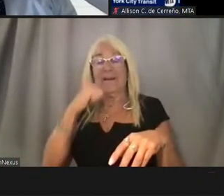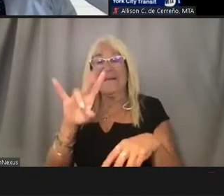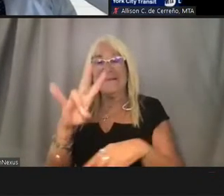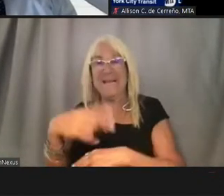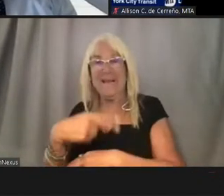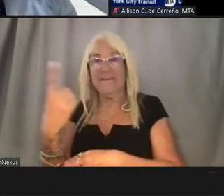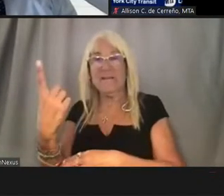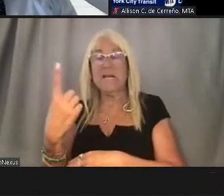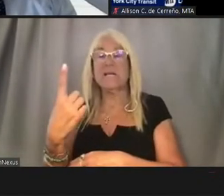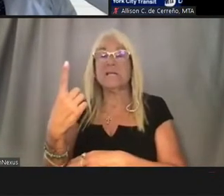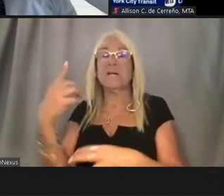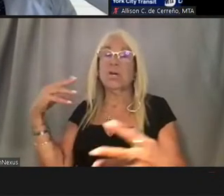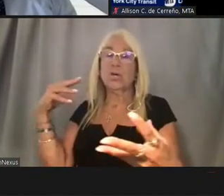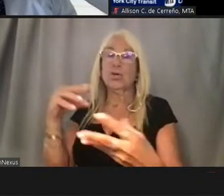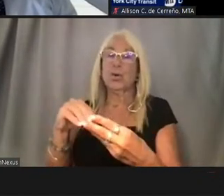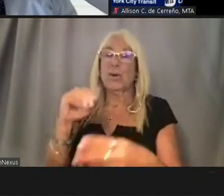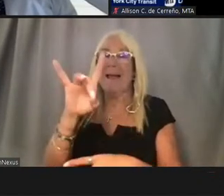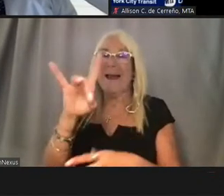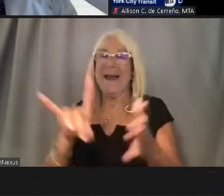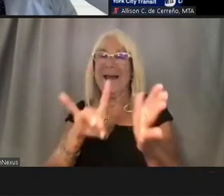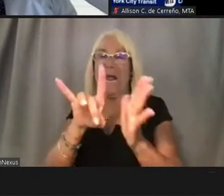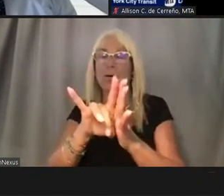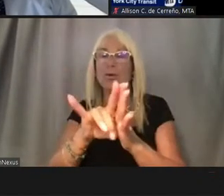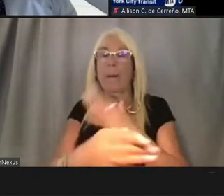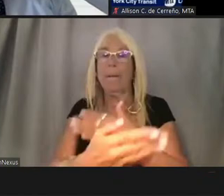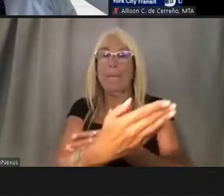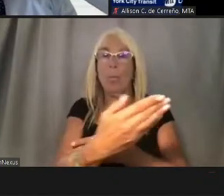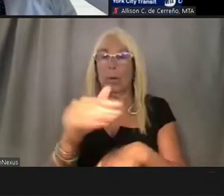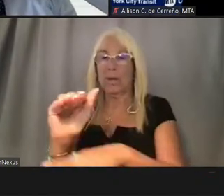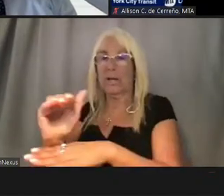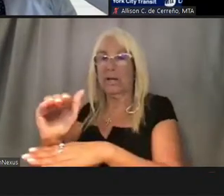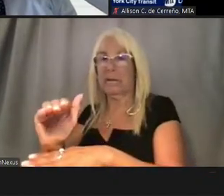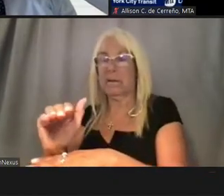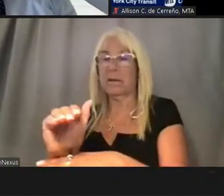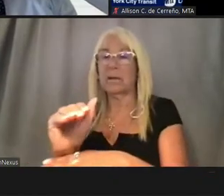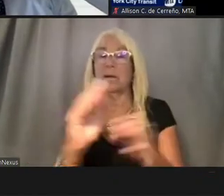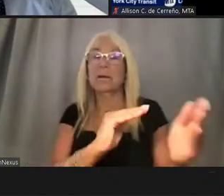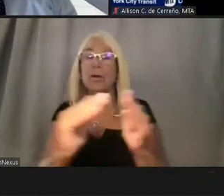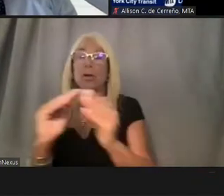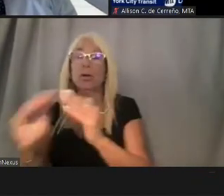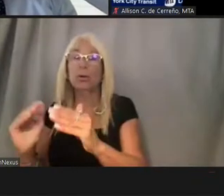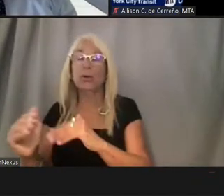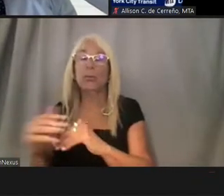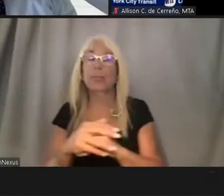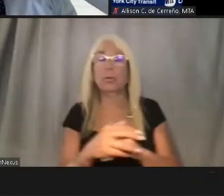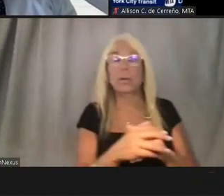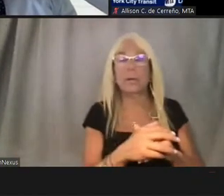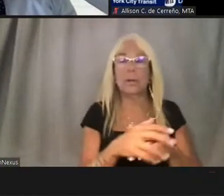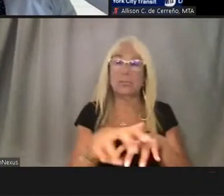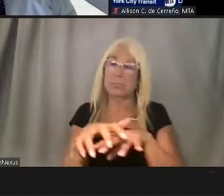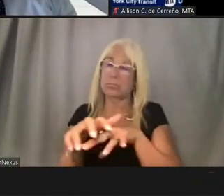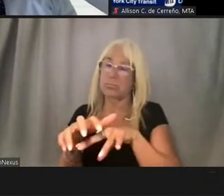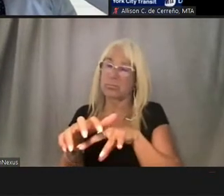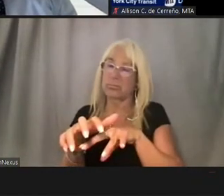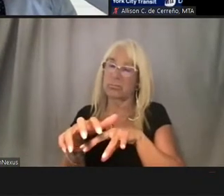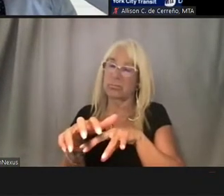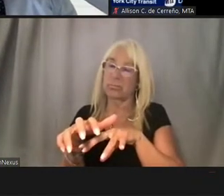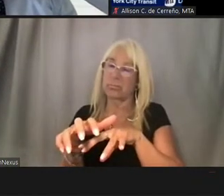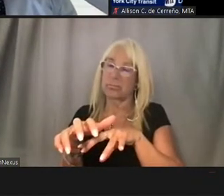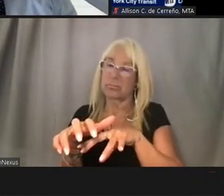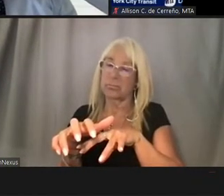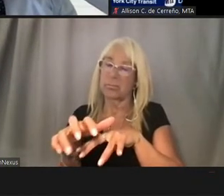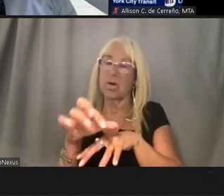a week for a total of eight hours morning and evenings the community and jurors gridlock honking